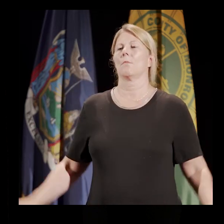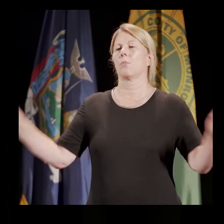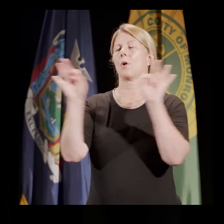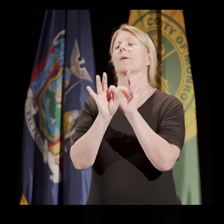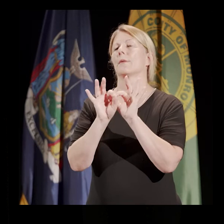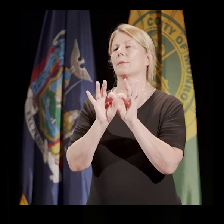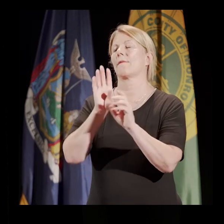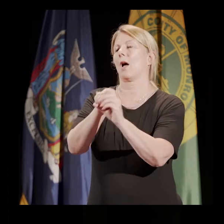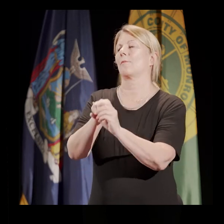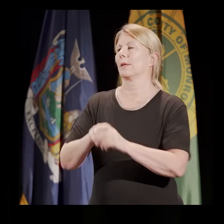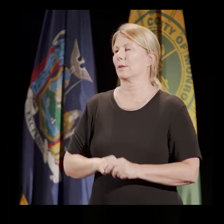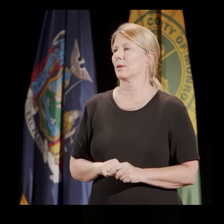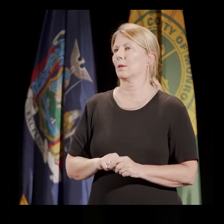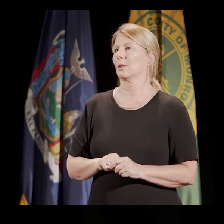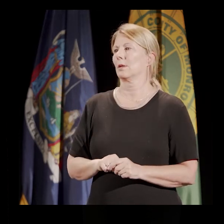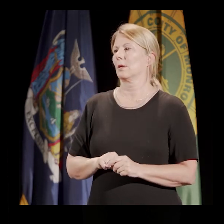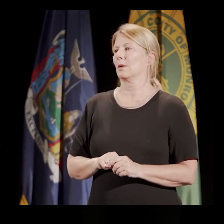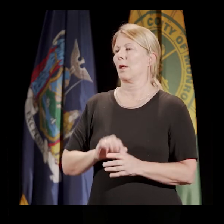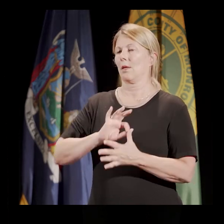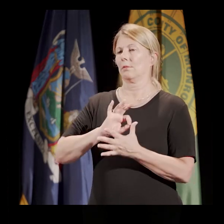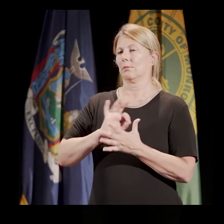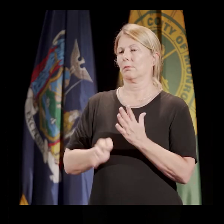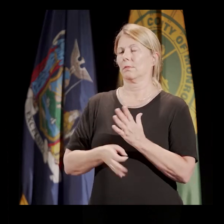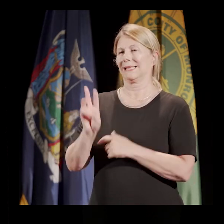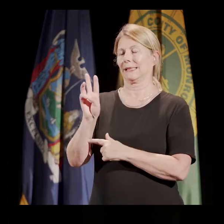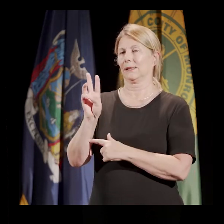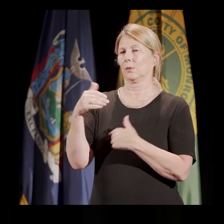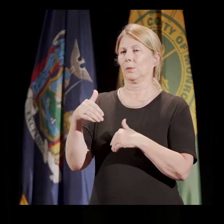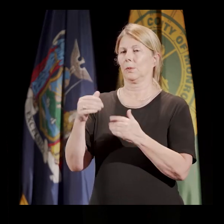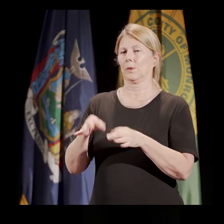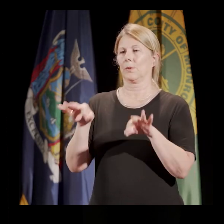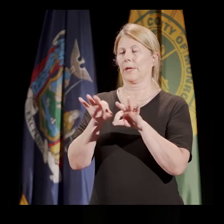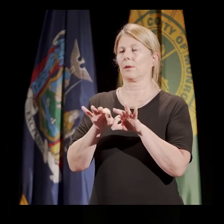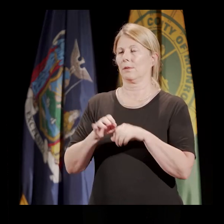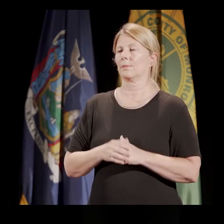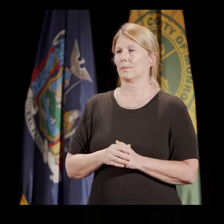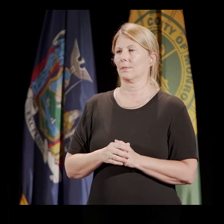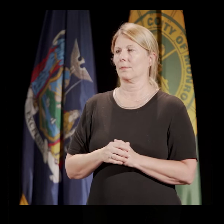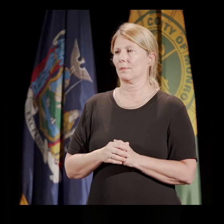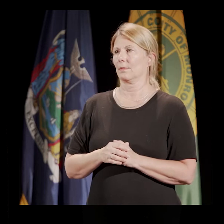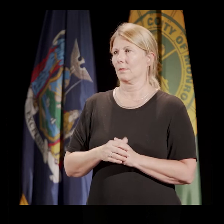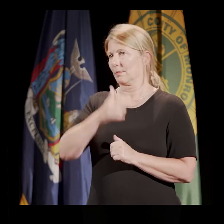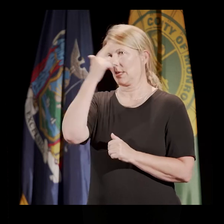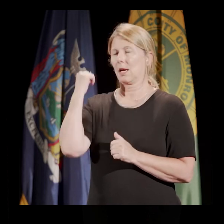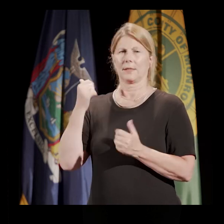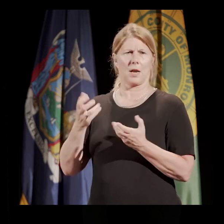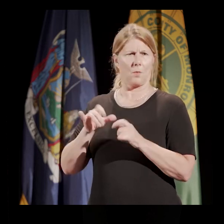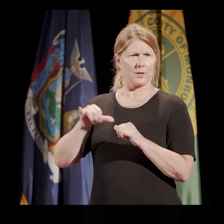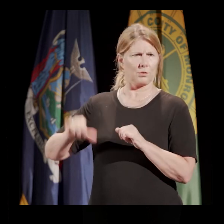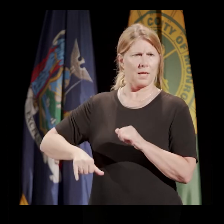it. Those are our 6 key priorities in 6 critical areas. But because I didn't want to keep you here all